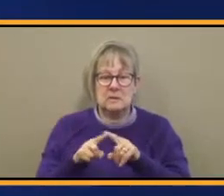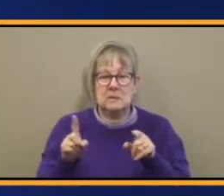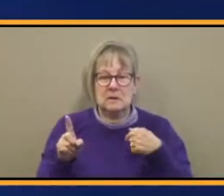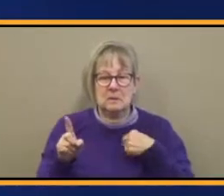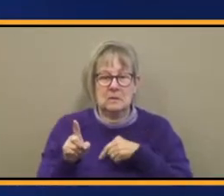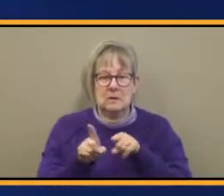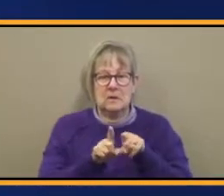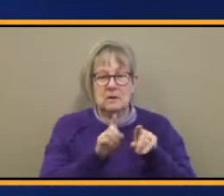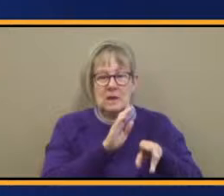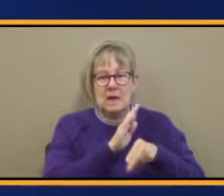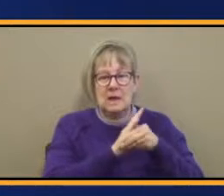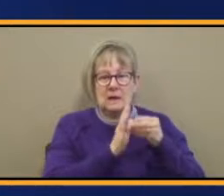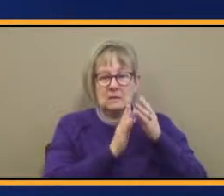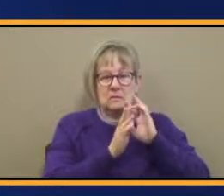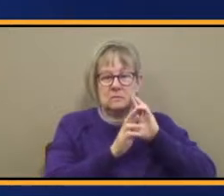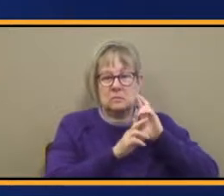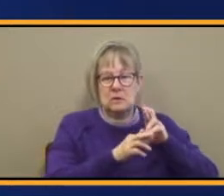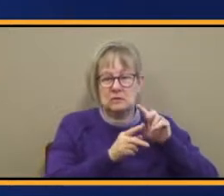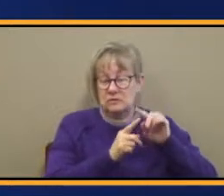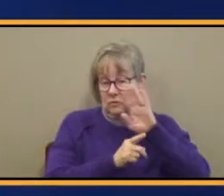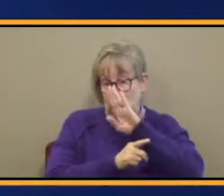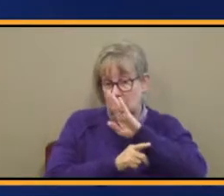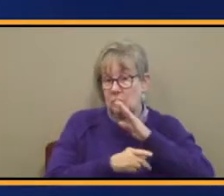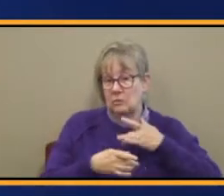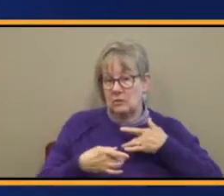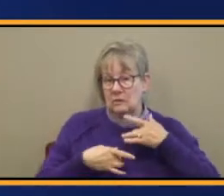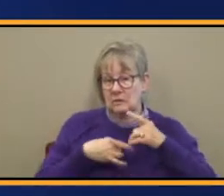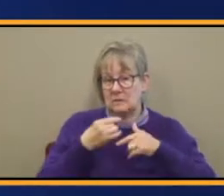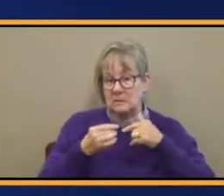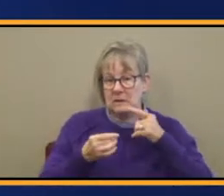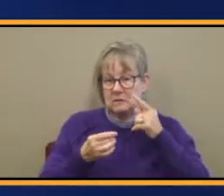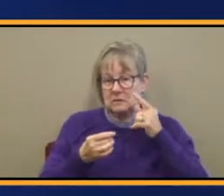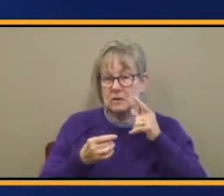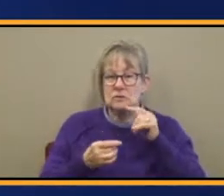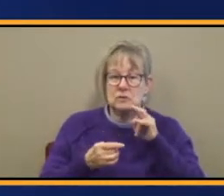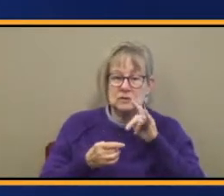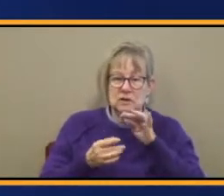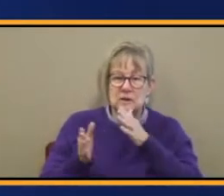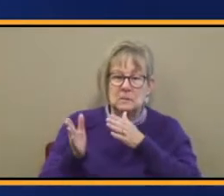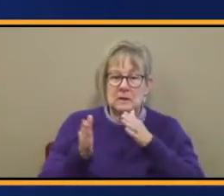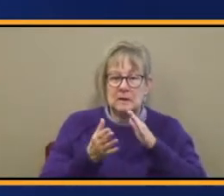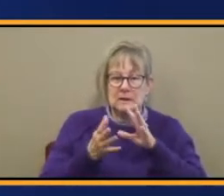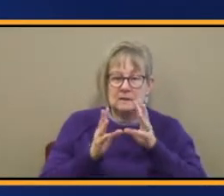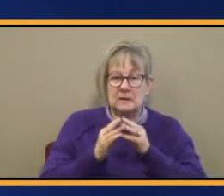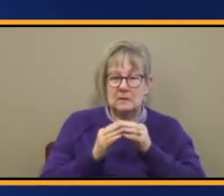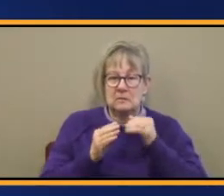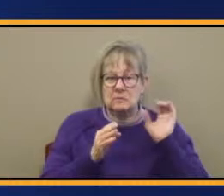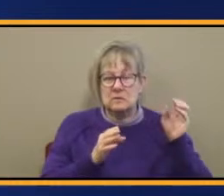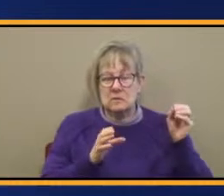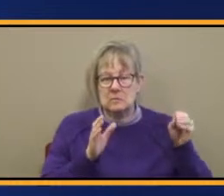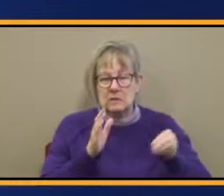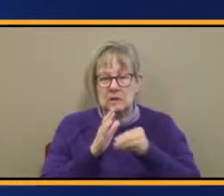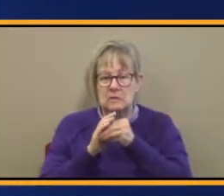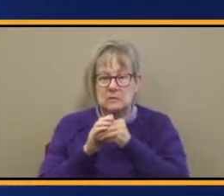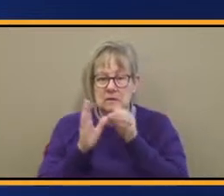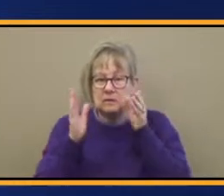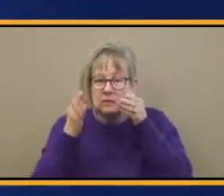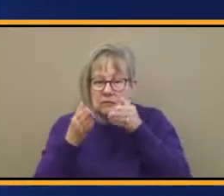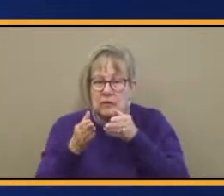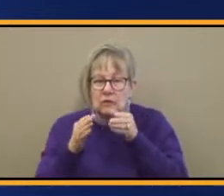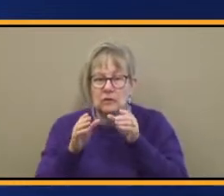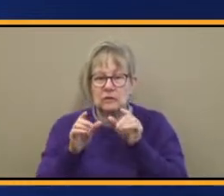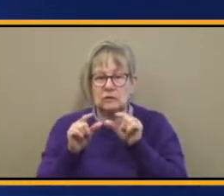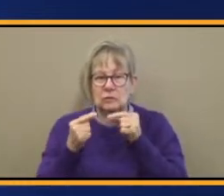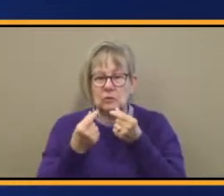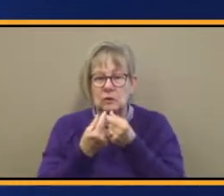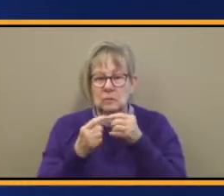this is in response to your comments during the strategic planning session, we're adding back those focus groups in person, so that